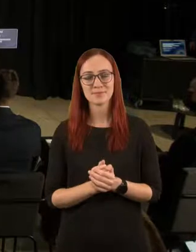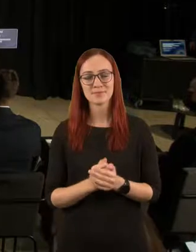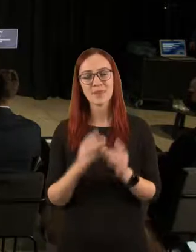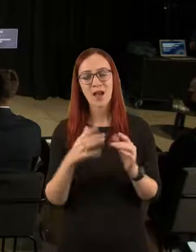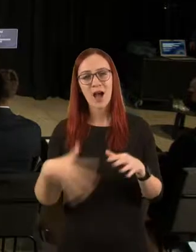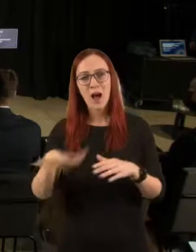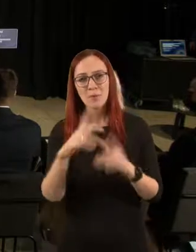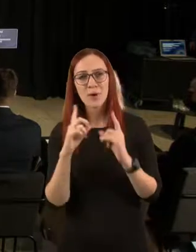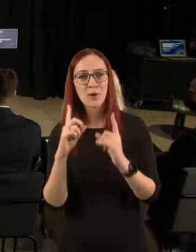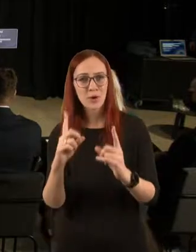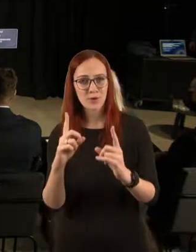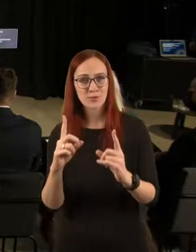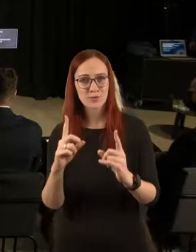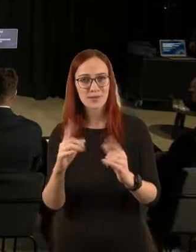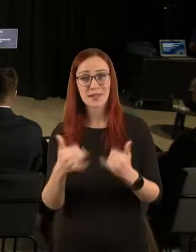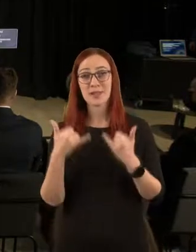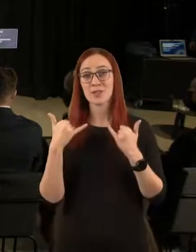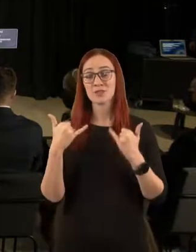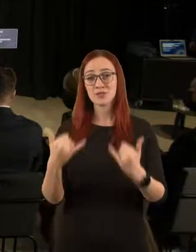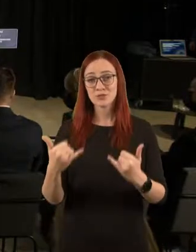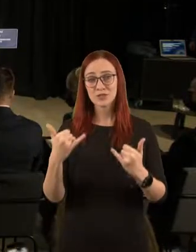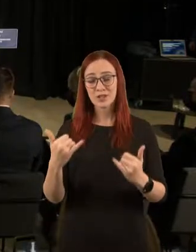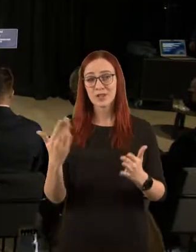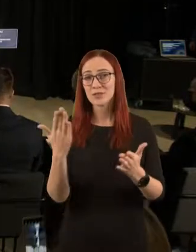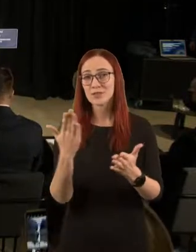colleagues, dear environmentalists.